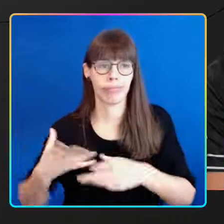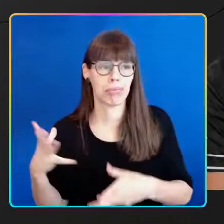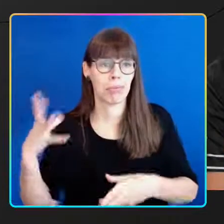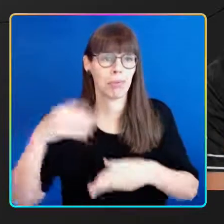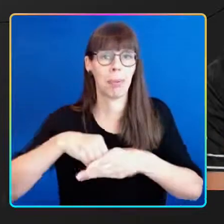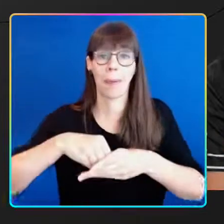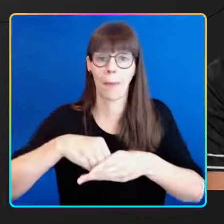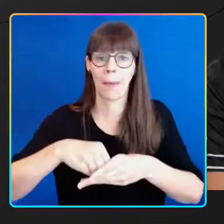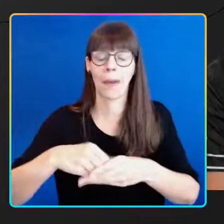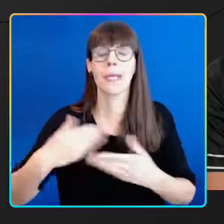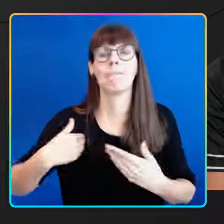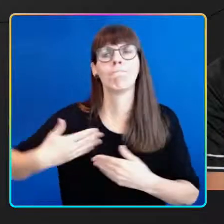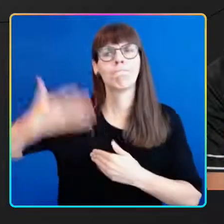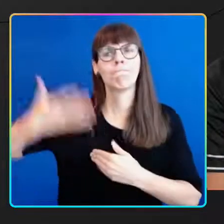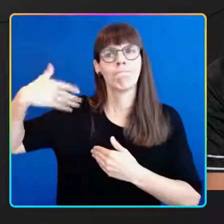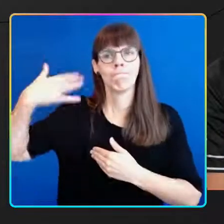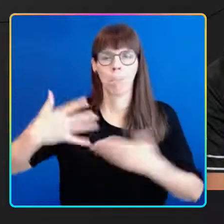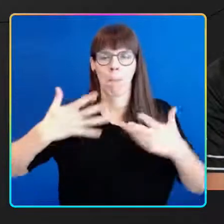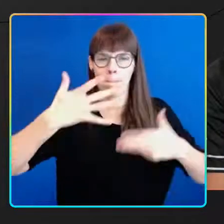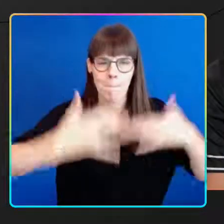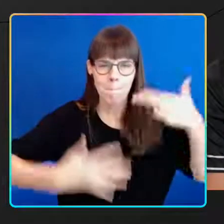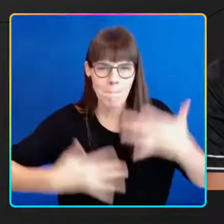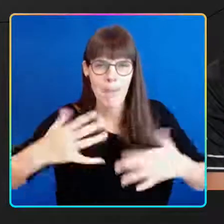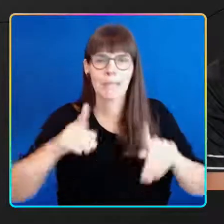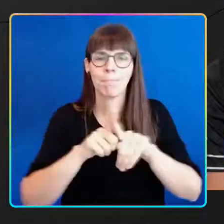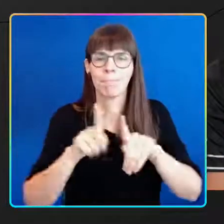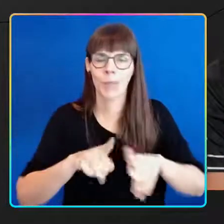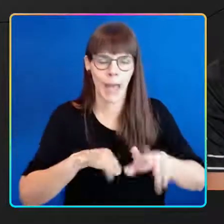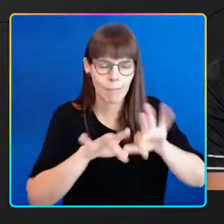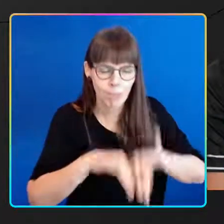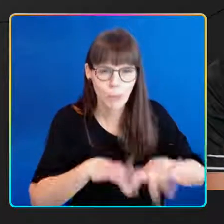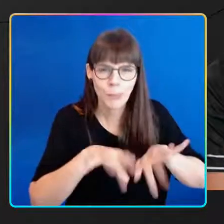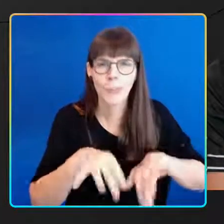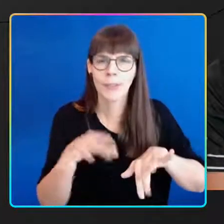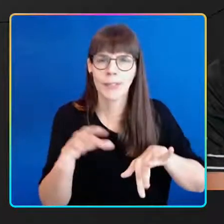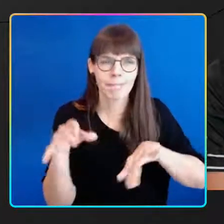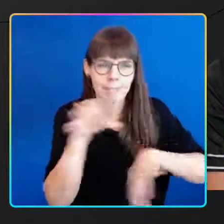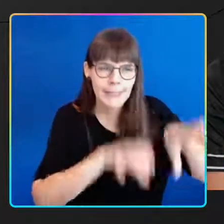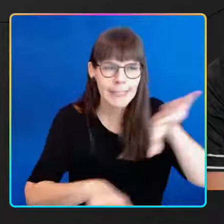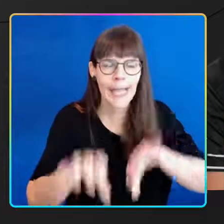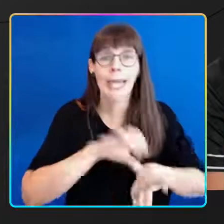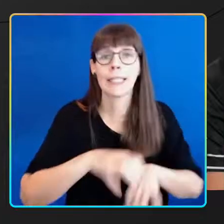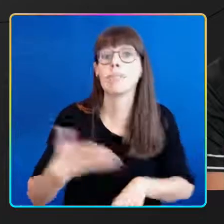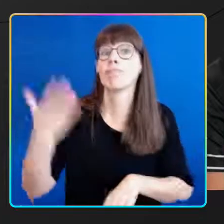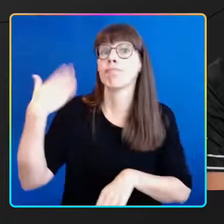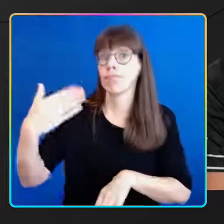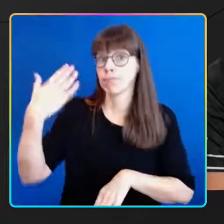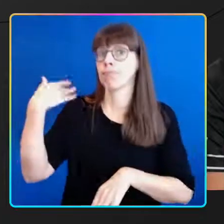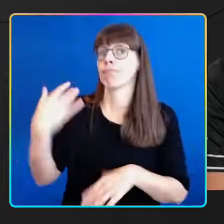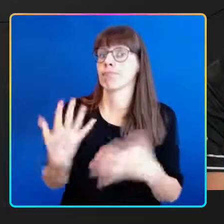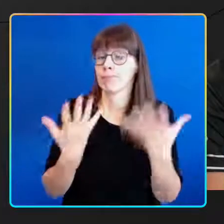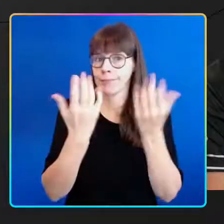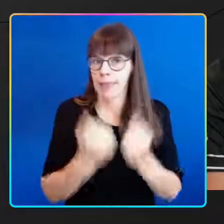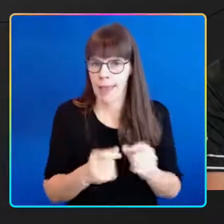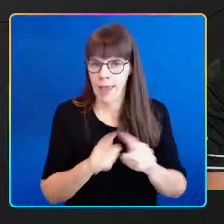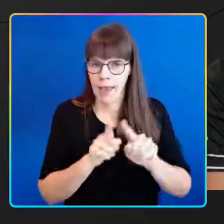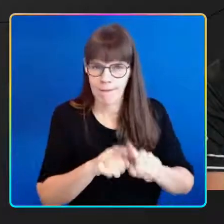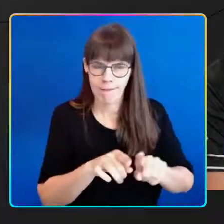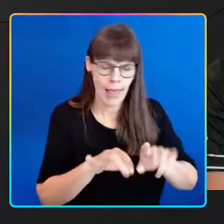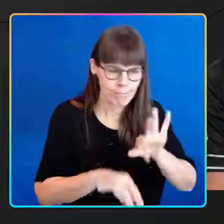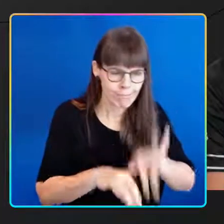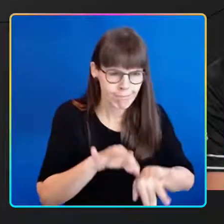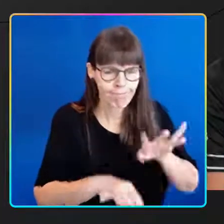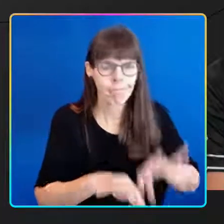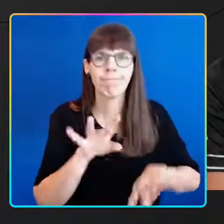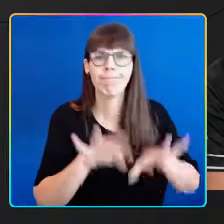in maths and also in computer science. At that time, we had the first computers, and I was really lucky, that we had